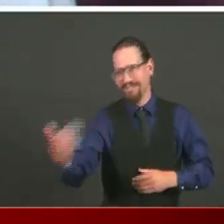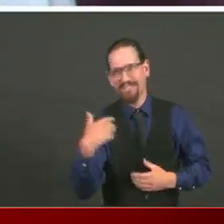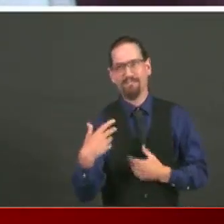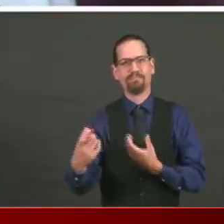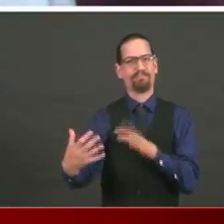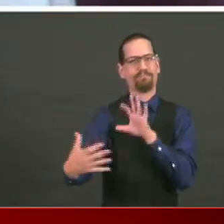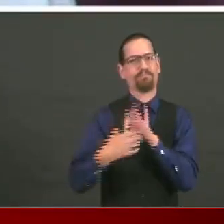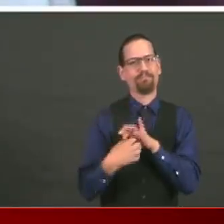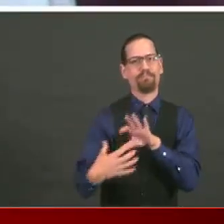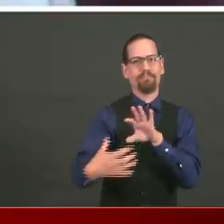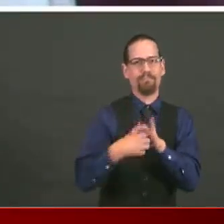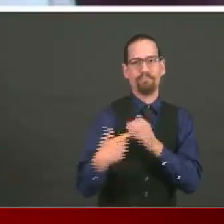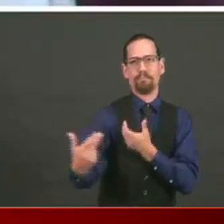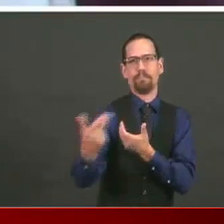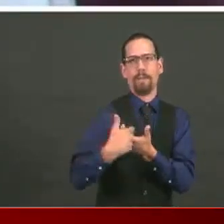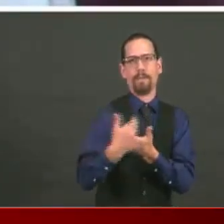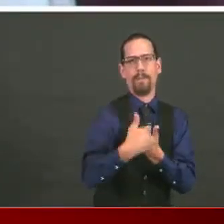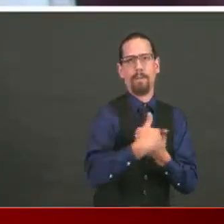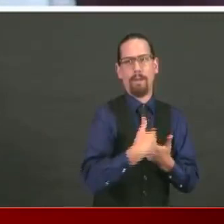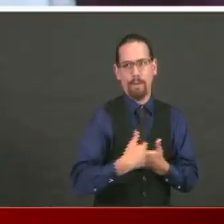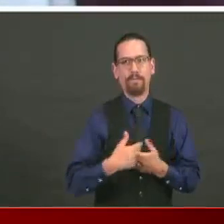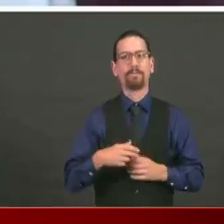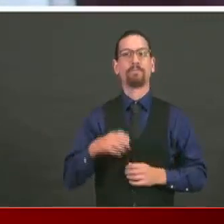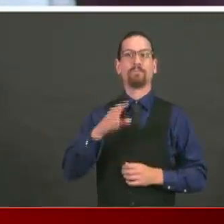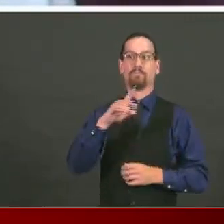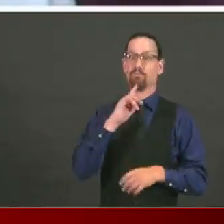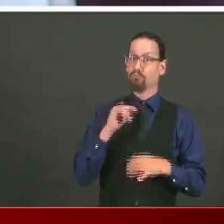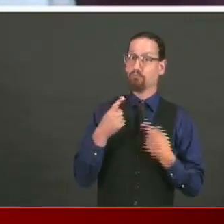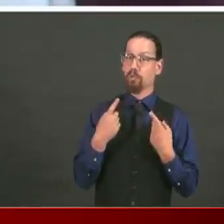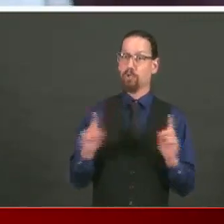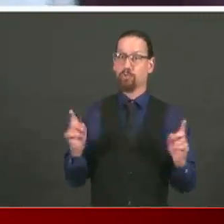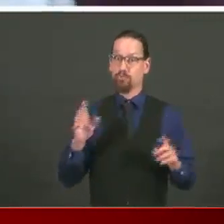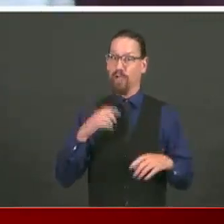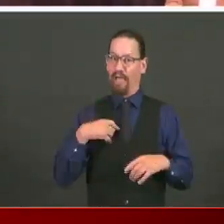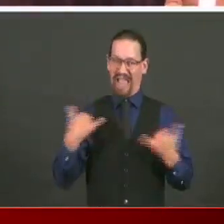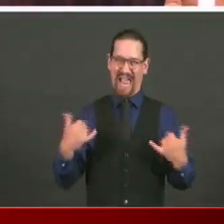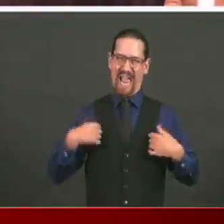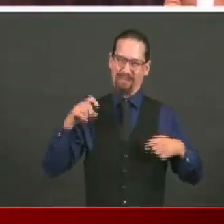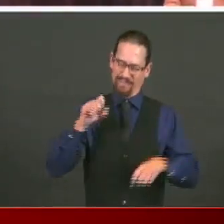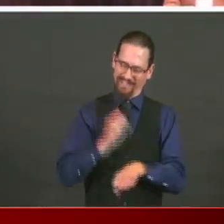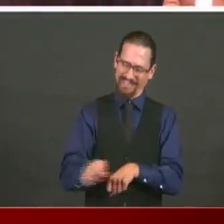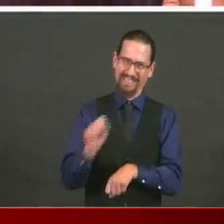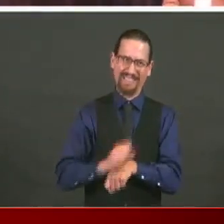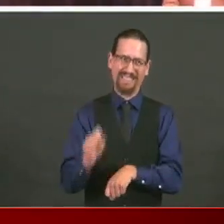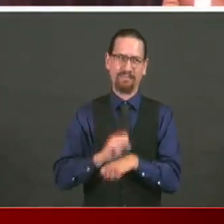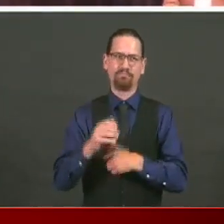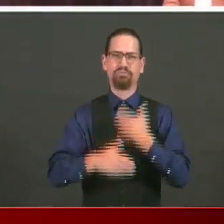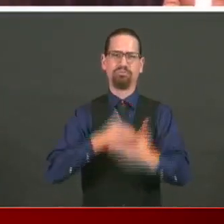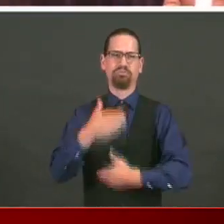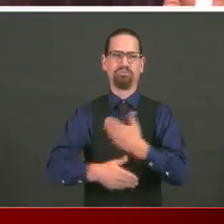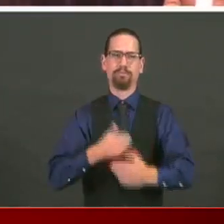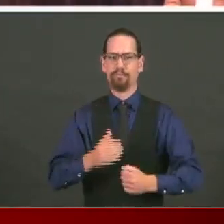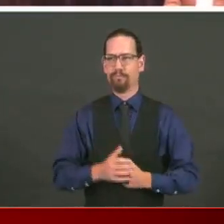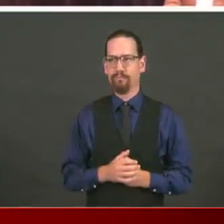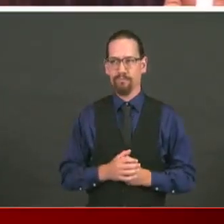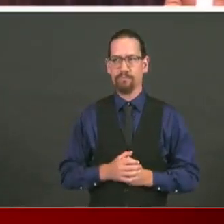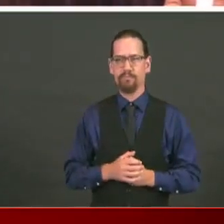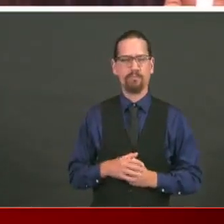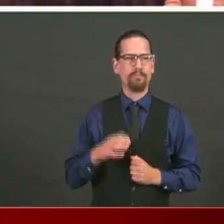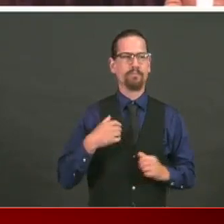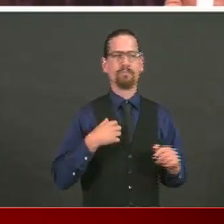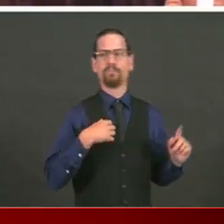it will take work, and in some instances it will take a bit of time. Mr. Pryor, will this be public? When you mention afterwards, who receives the